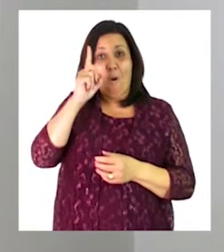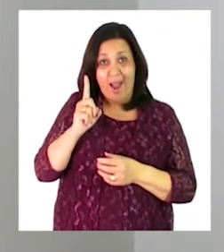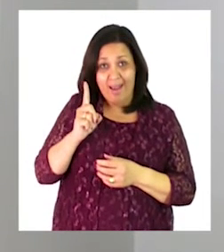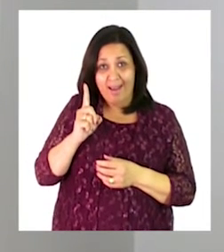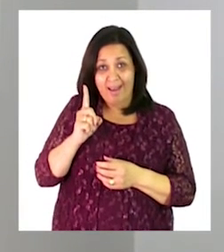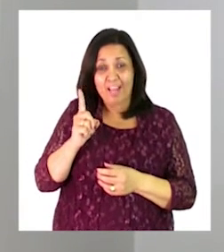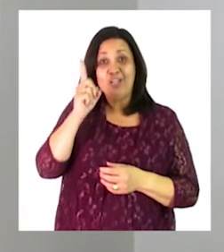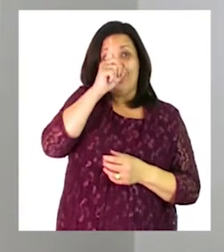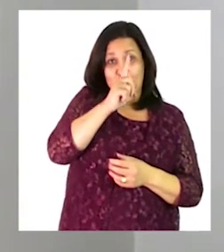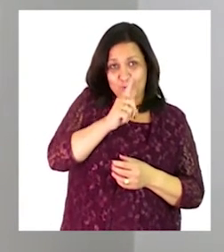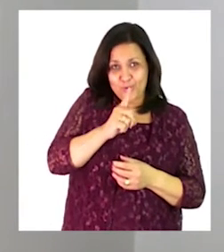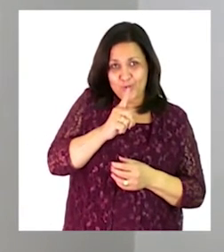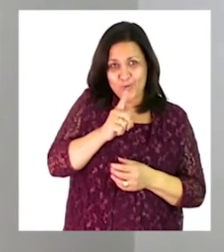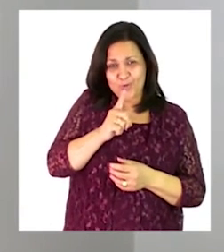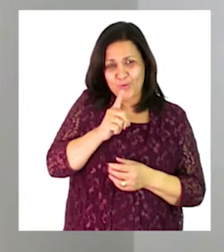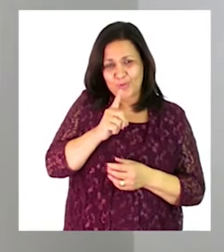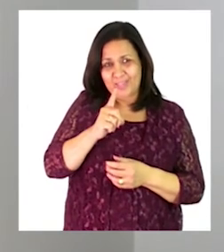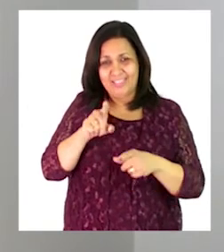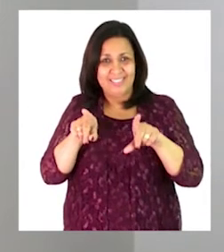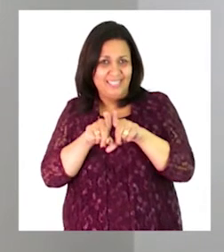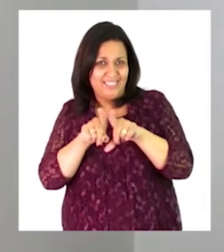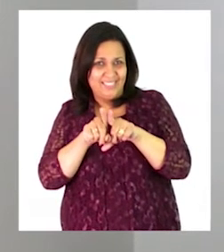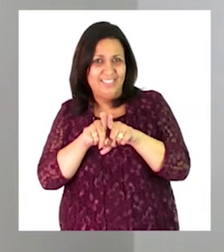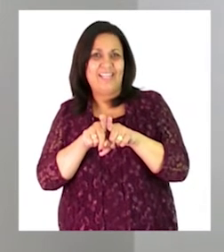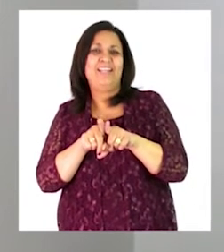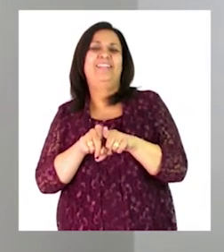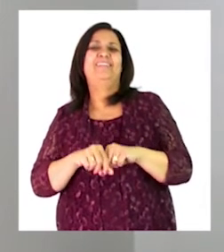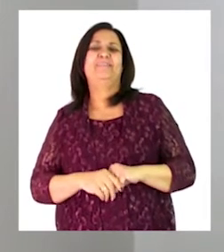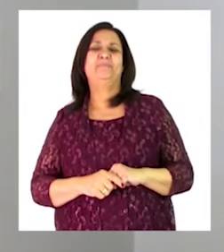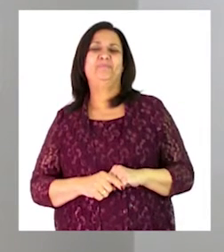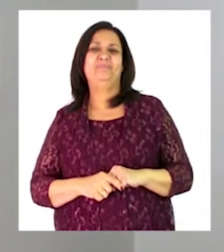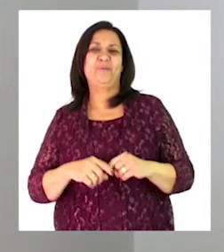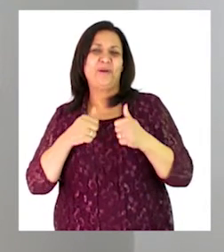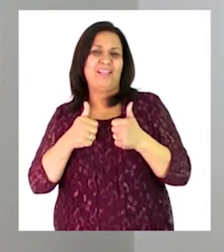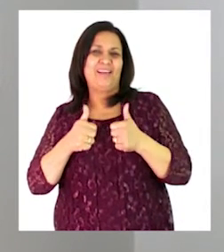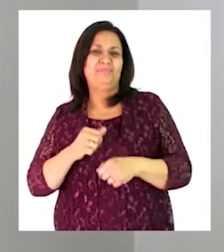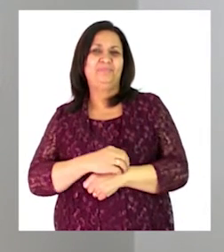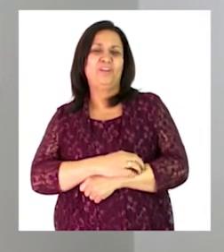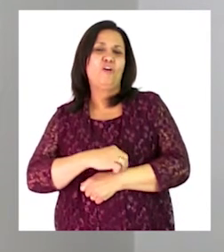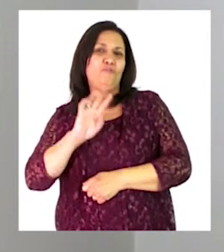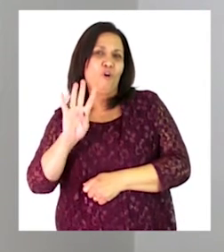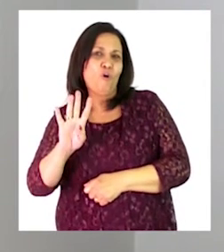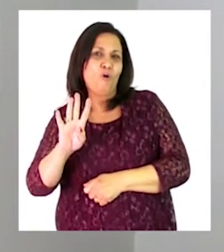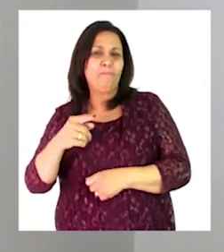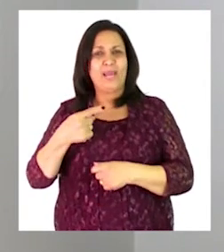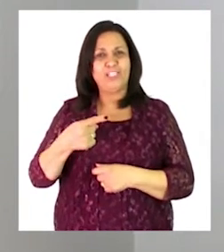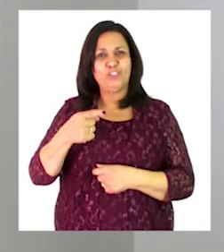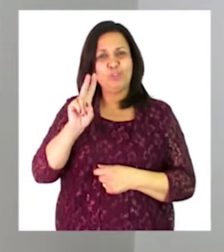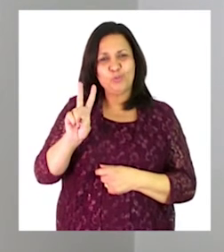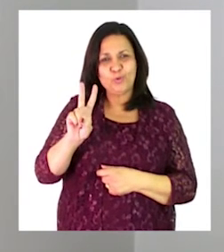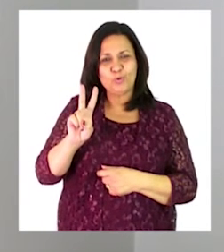1, 2, but still it is correct. Well done. So what is 4